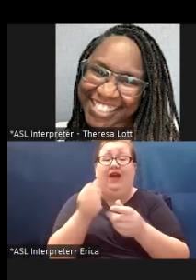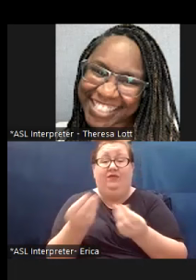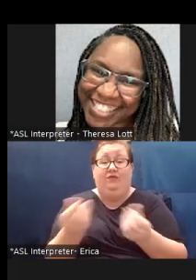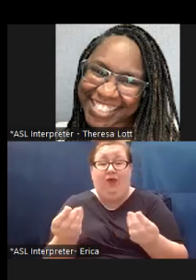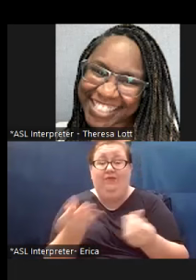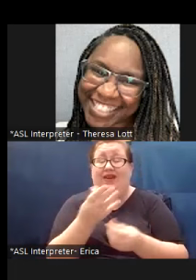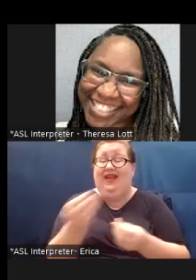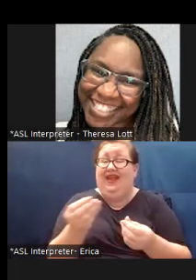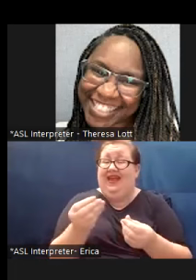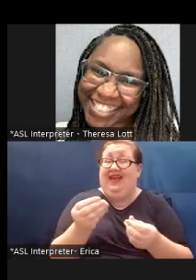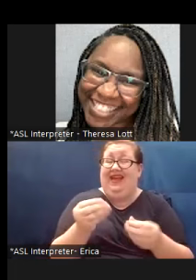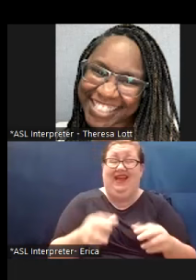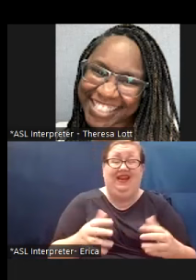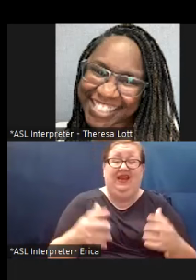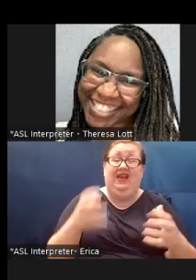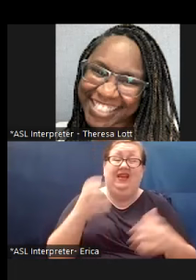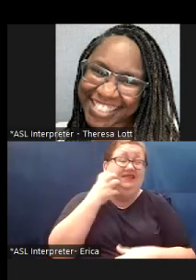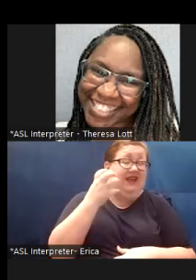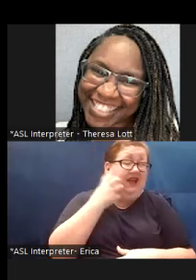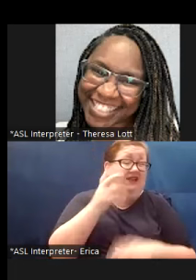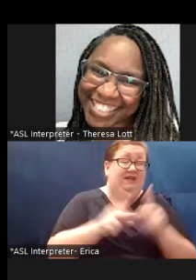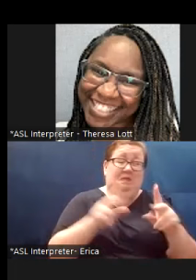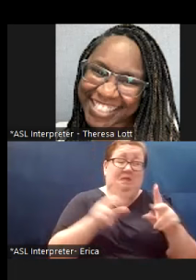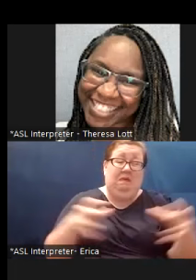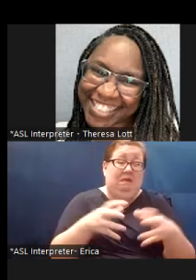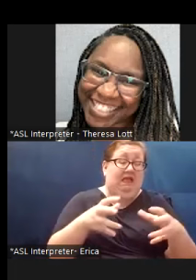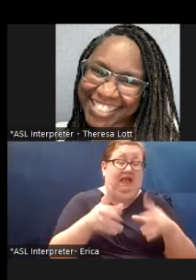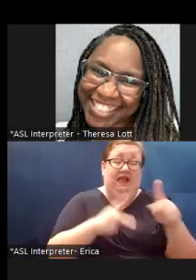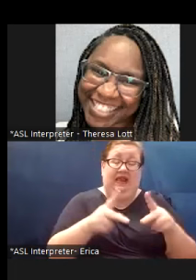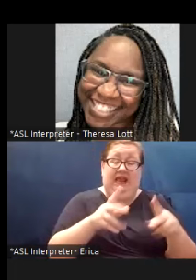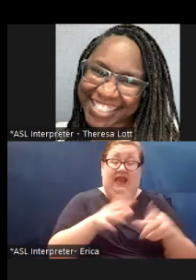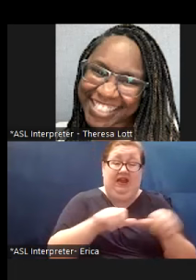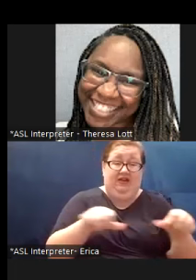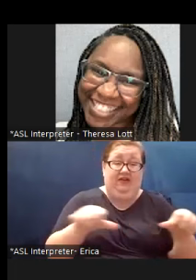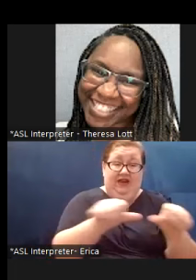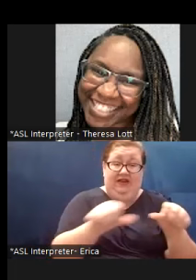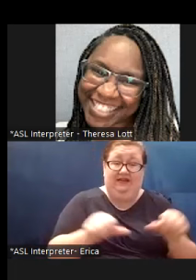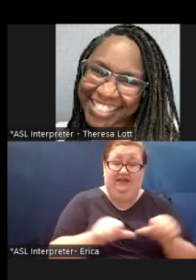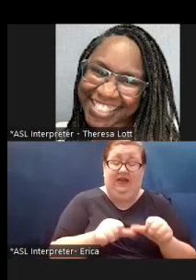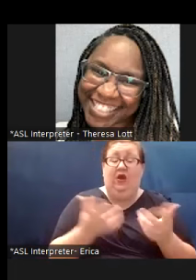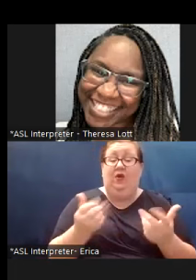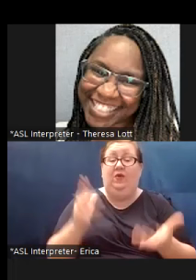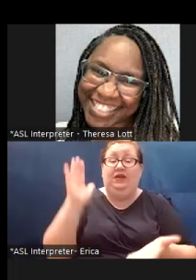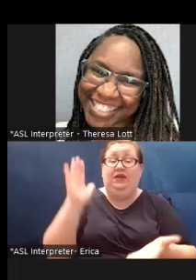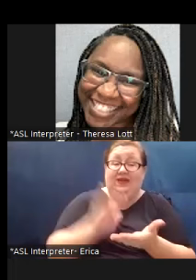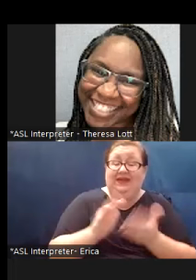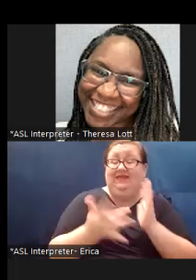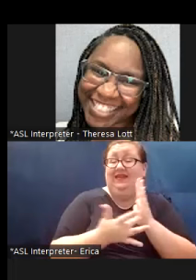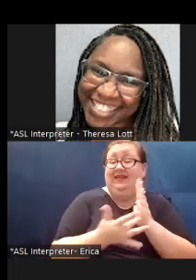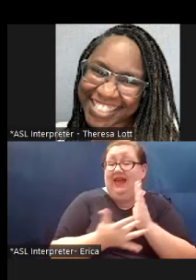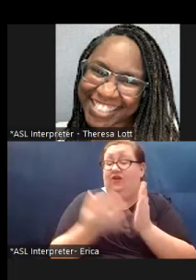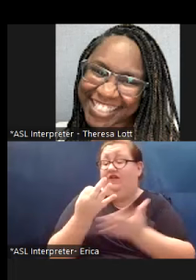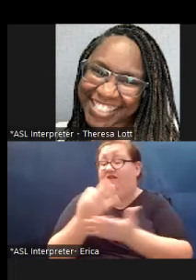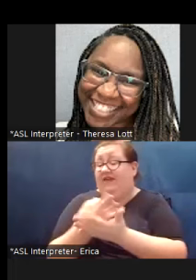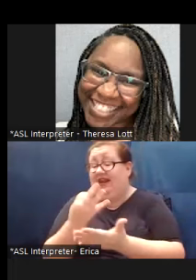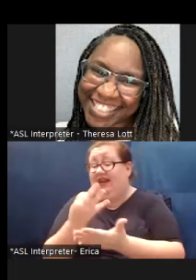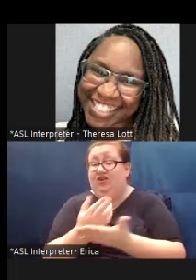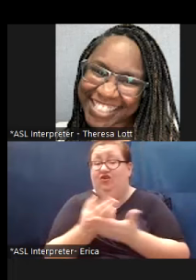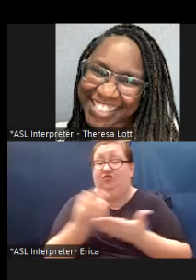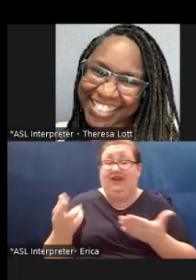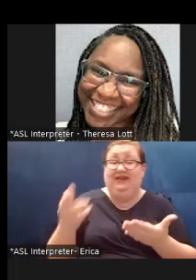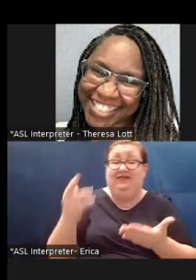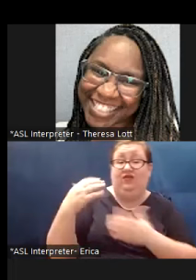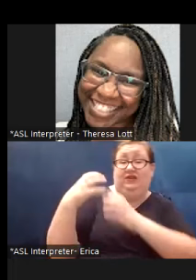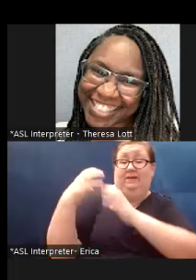populated built-up areas. Recommendation seeks to ease the technical, financial, or resource burden, or take the edge